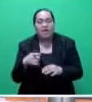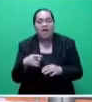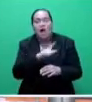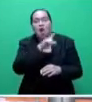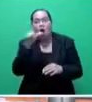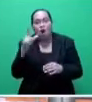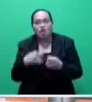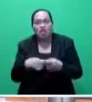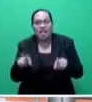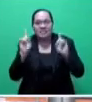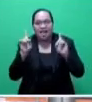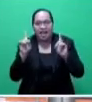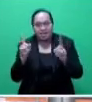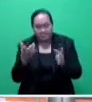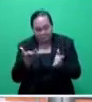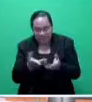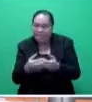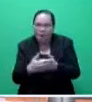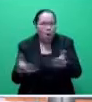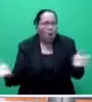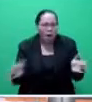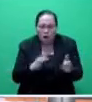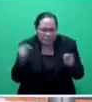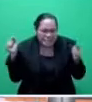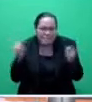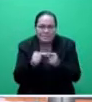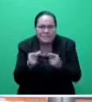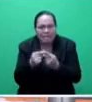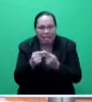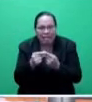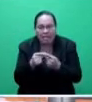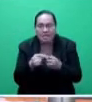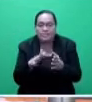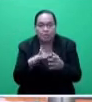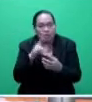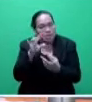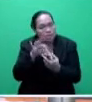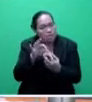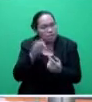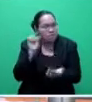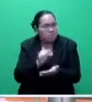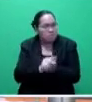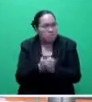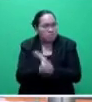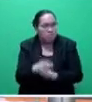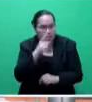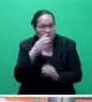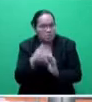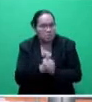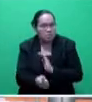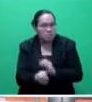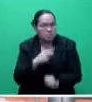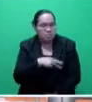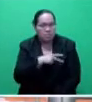Chancellor. So, it's open, they're not specific, and again, you need to appoint the right competent people to that.